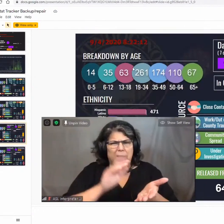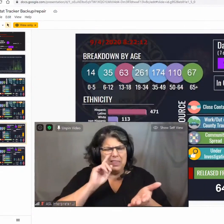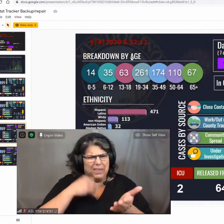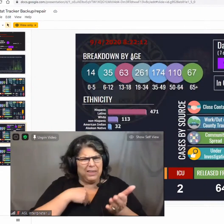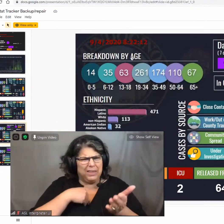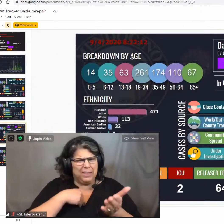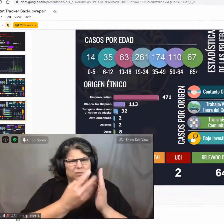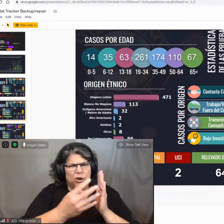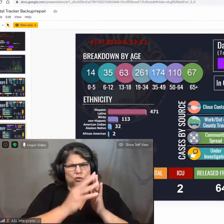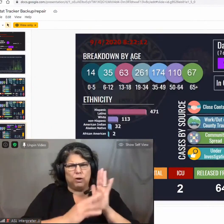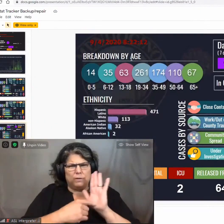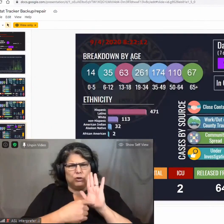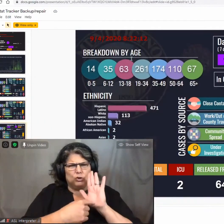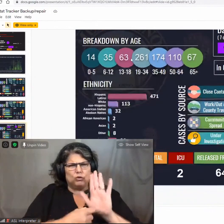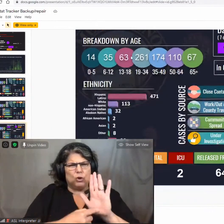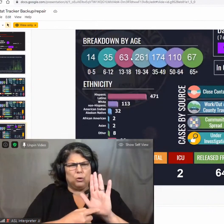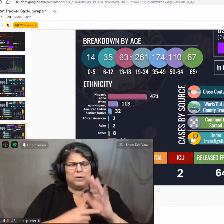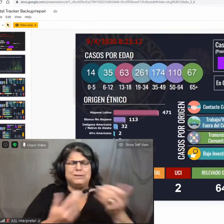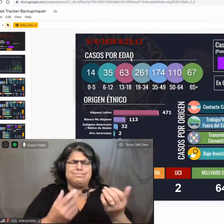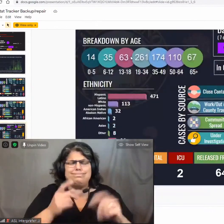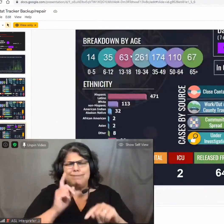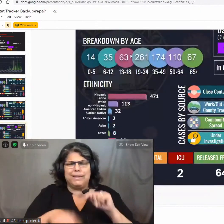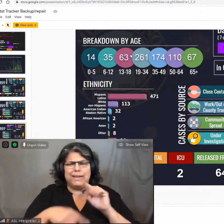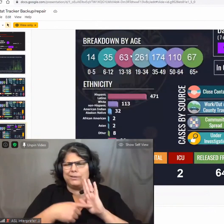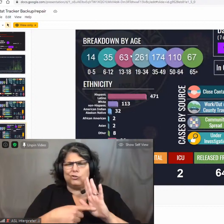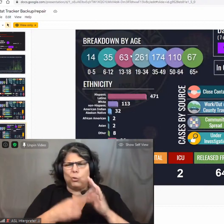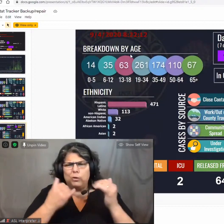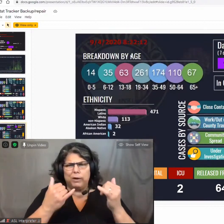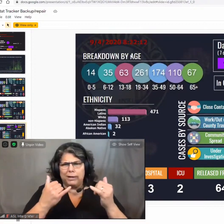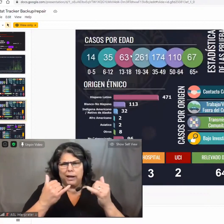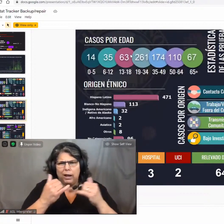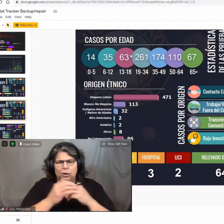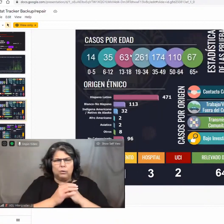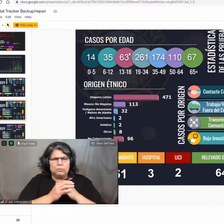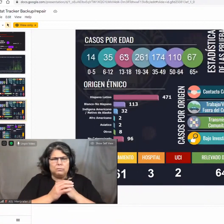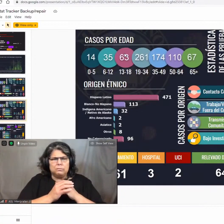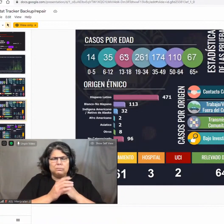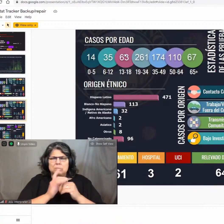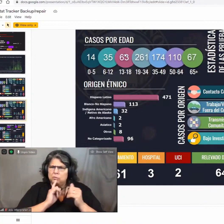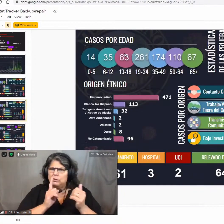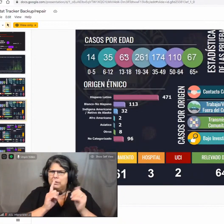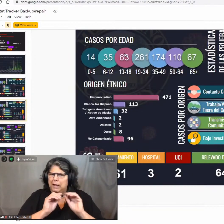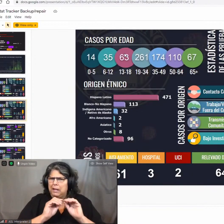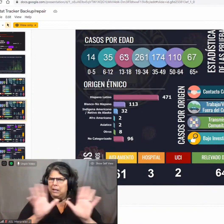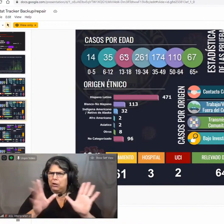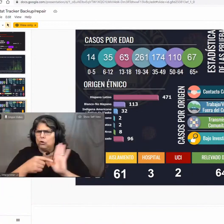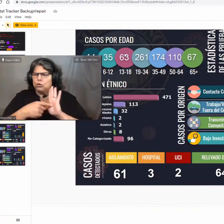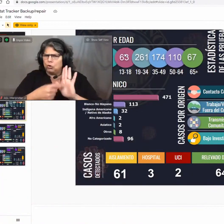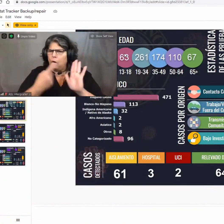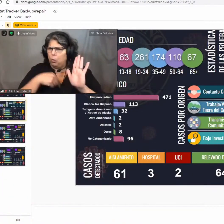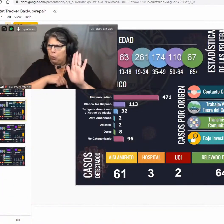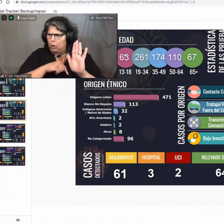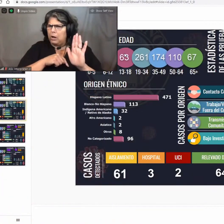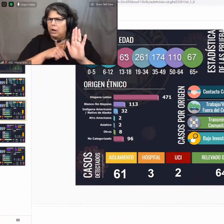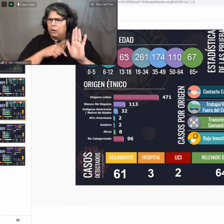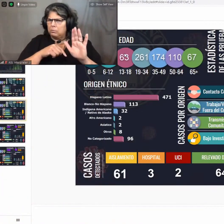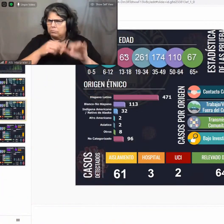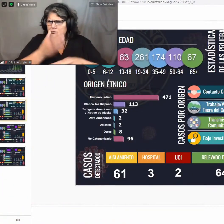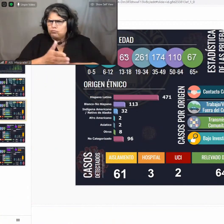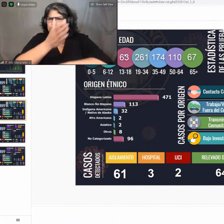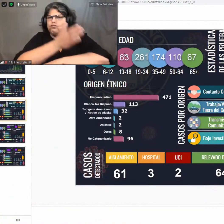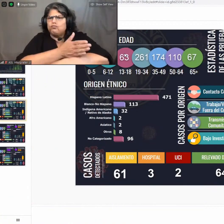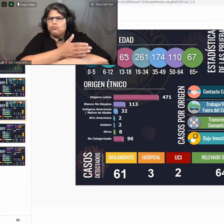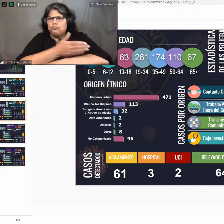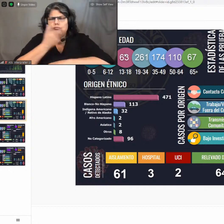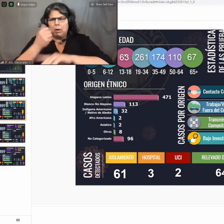that shows our epi data. I can't get to it right now. It very nicely shows that we've actually been doing quite better in the